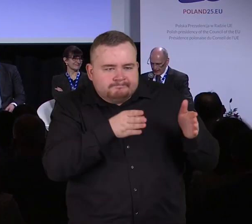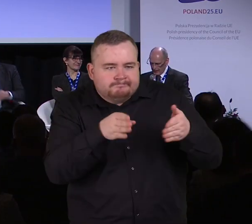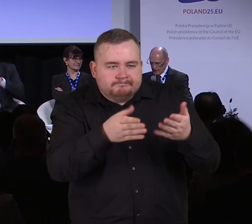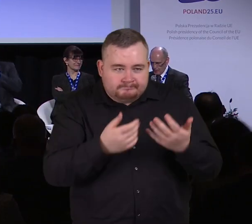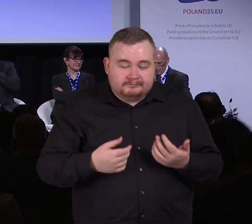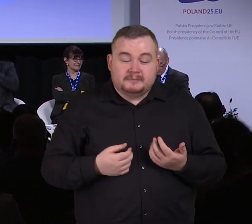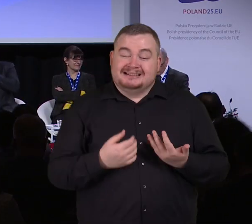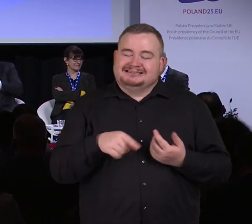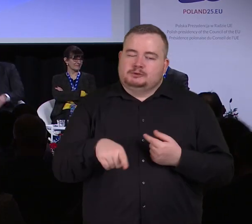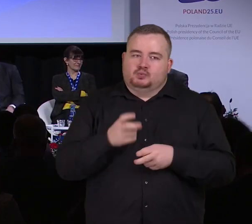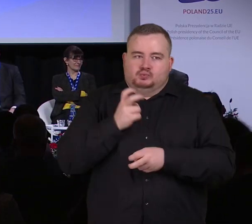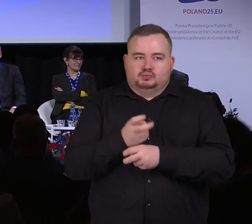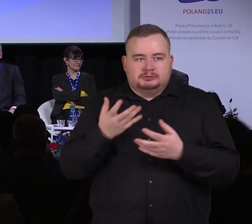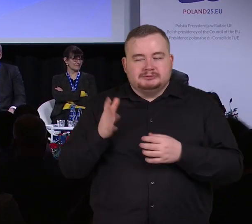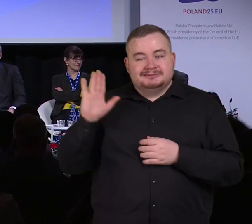And